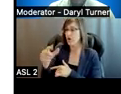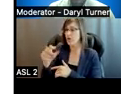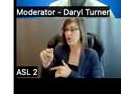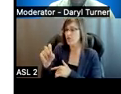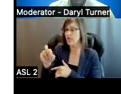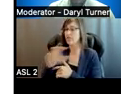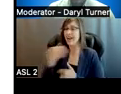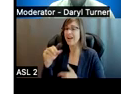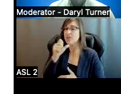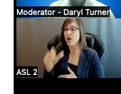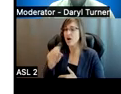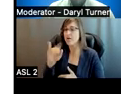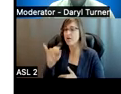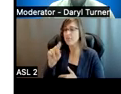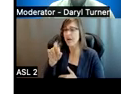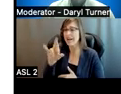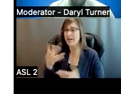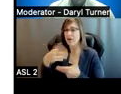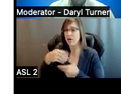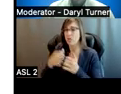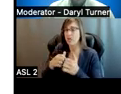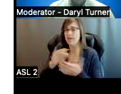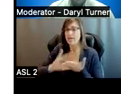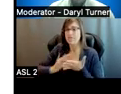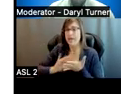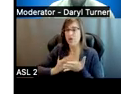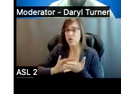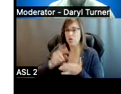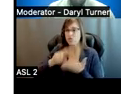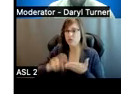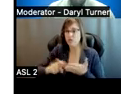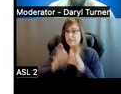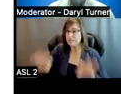non-binary inclusion in biomedical research. It is so important. Agreed.